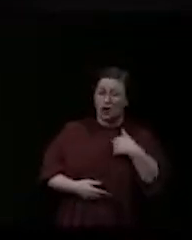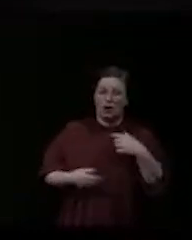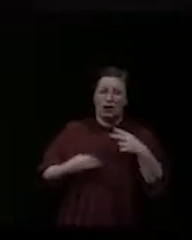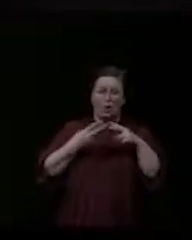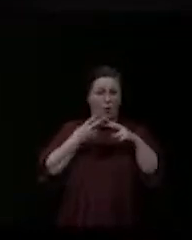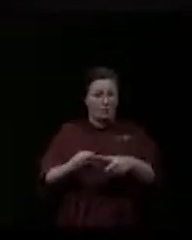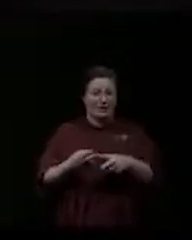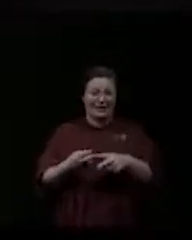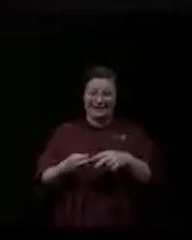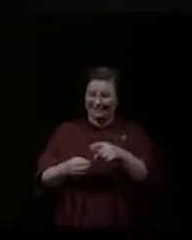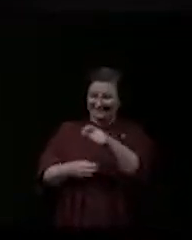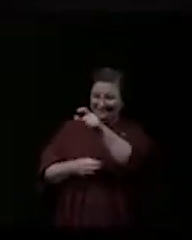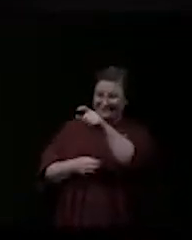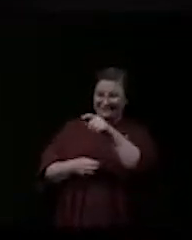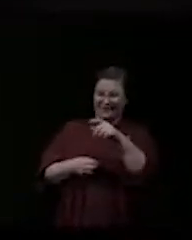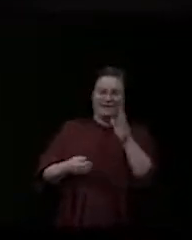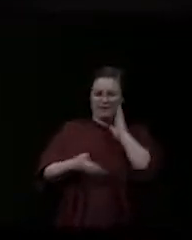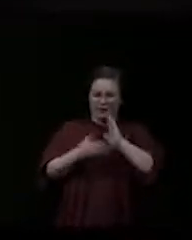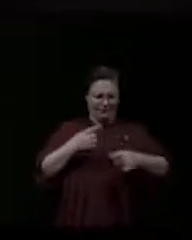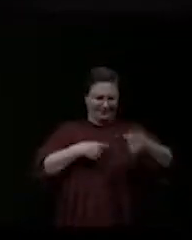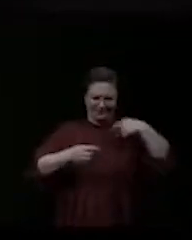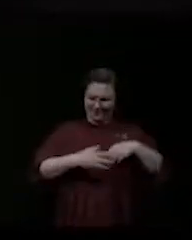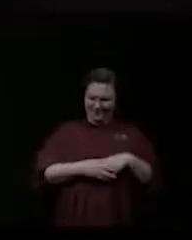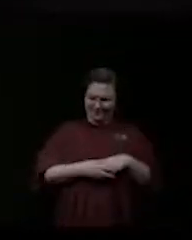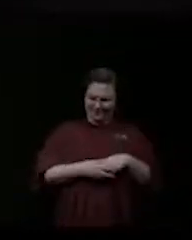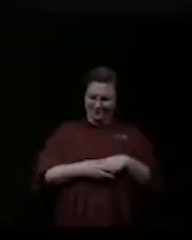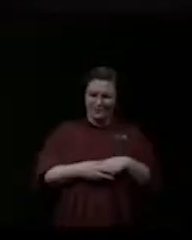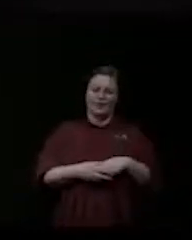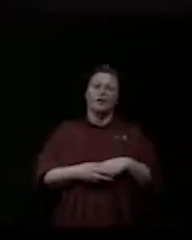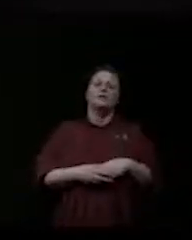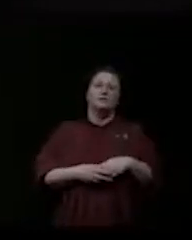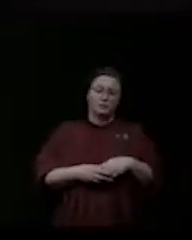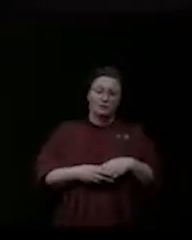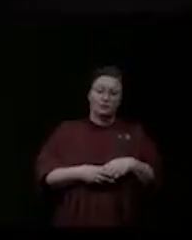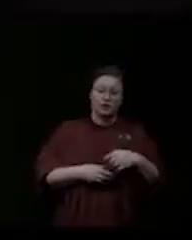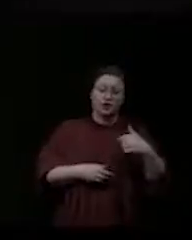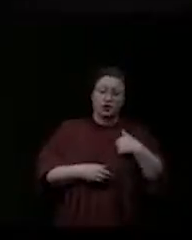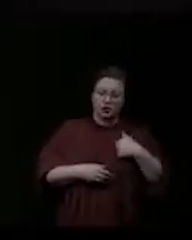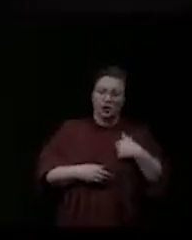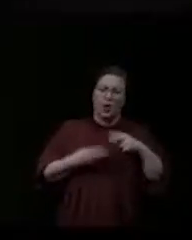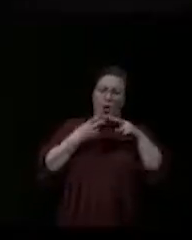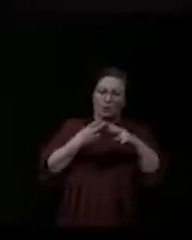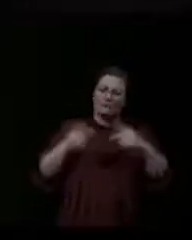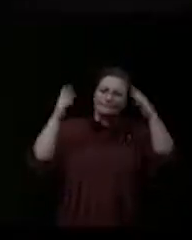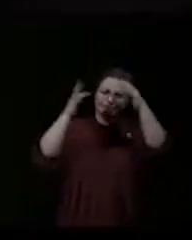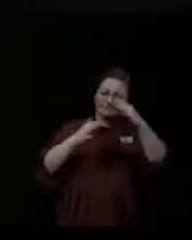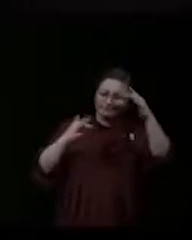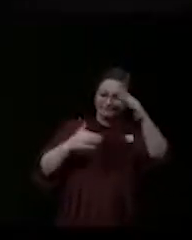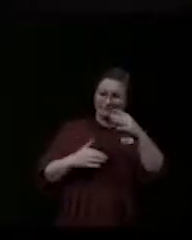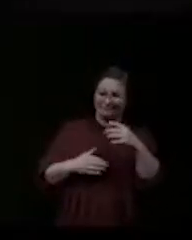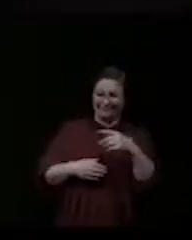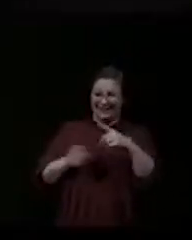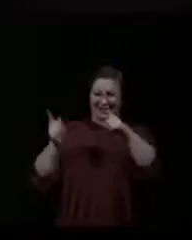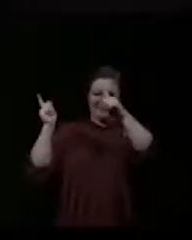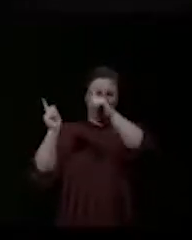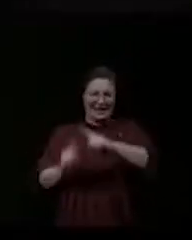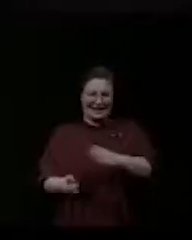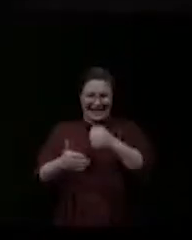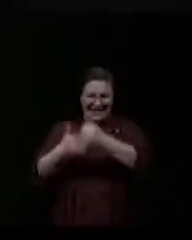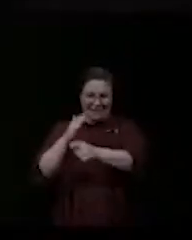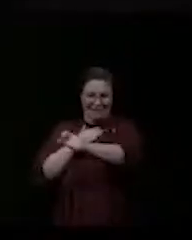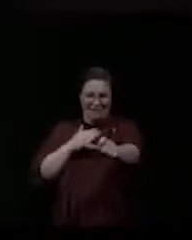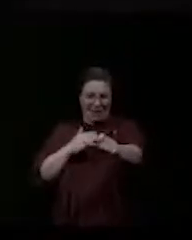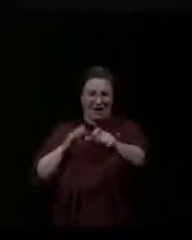achieved, I return to what human rights defenders have achieved since the adoption of the